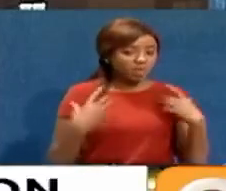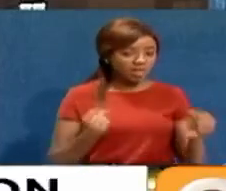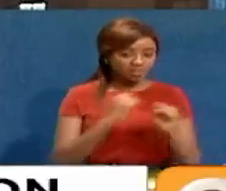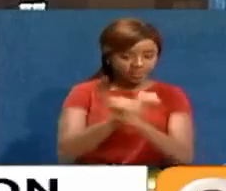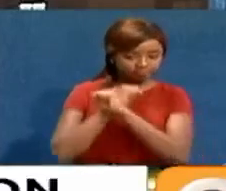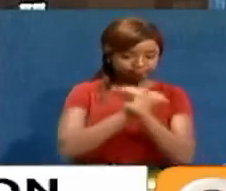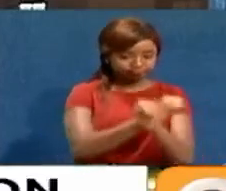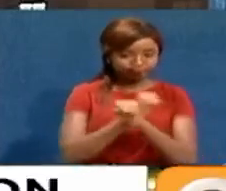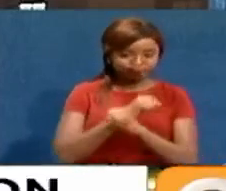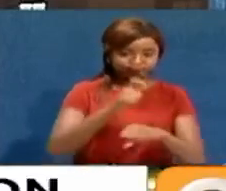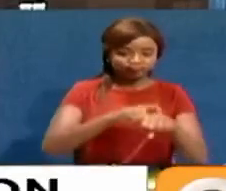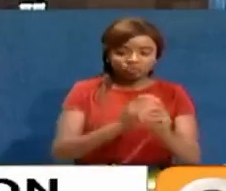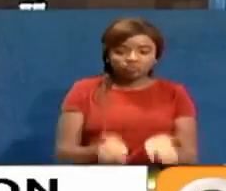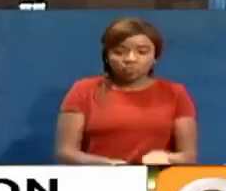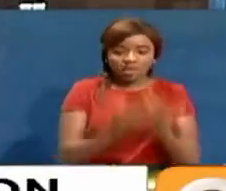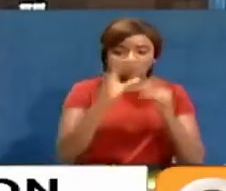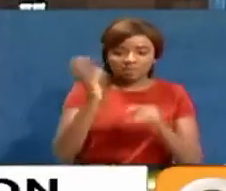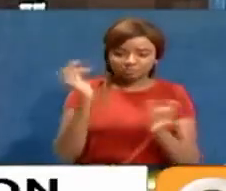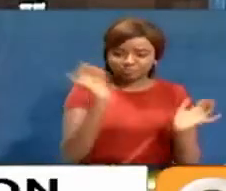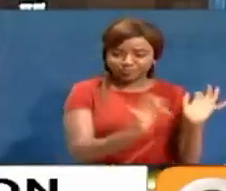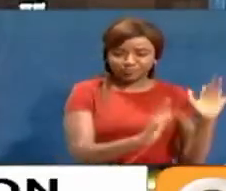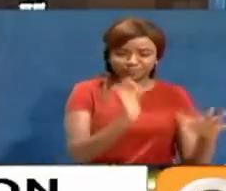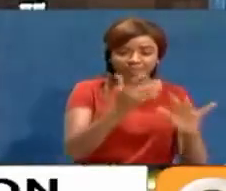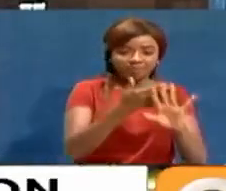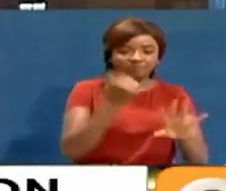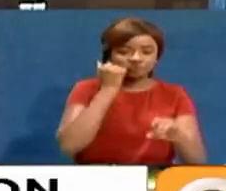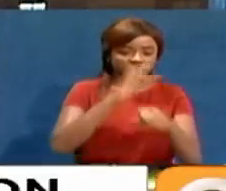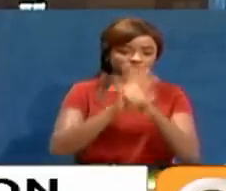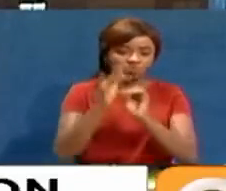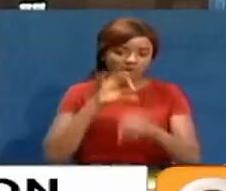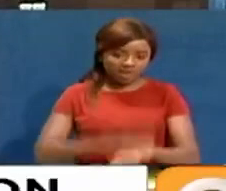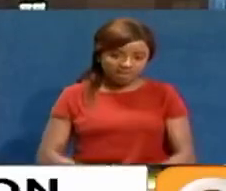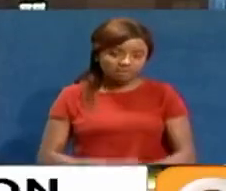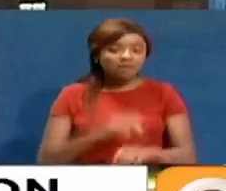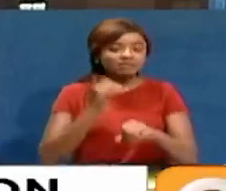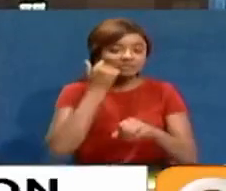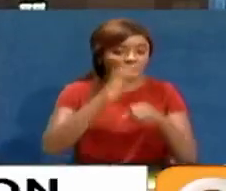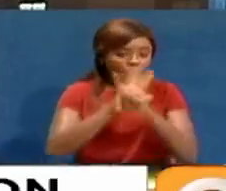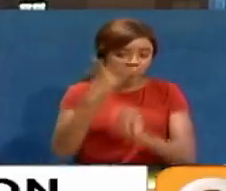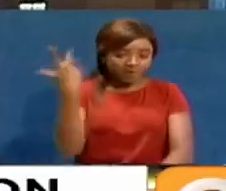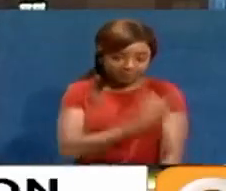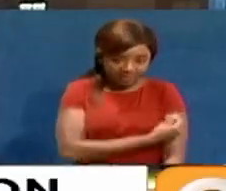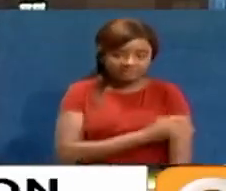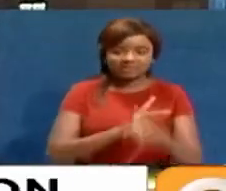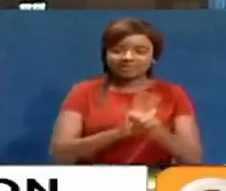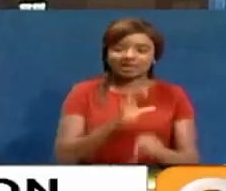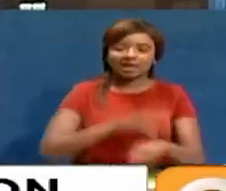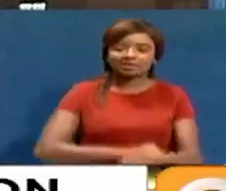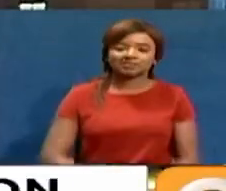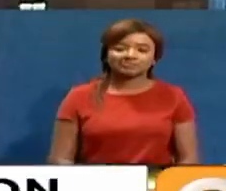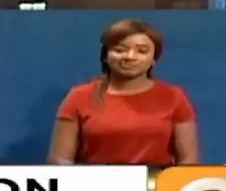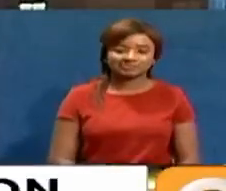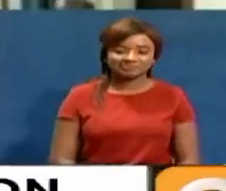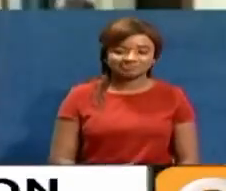this period to boost numbers before a vaccine for COVID-19 is widely available. Faisal Ahmed has more on